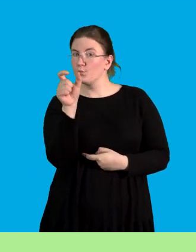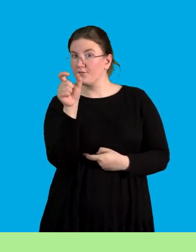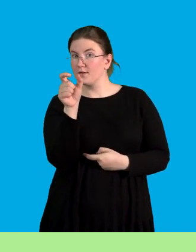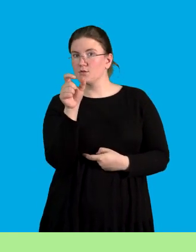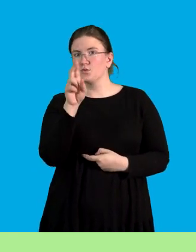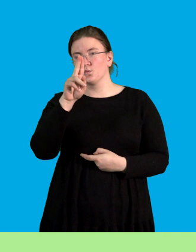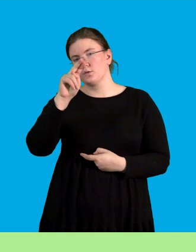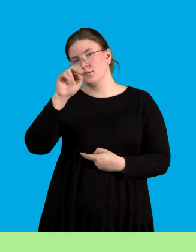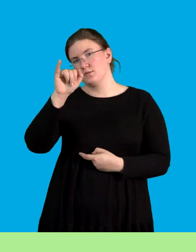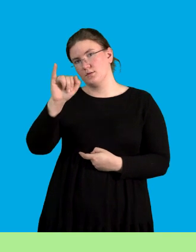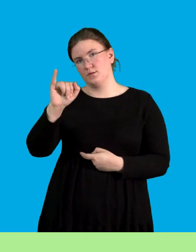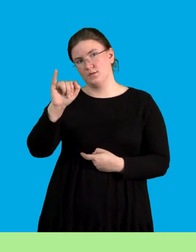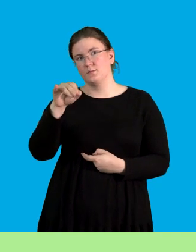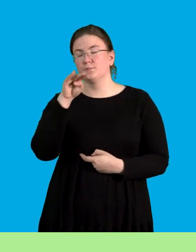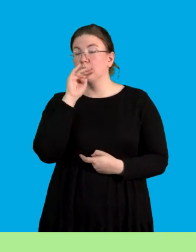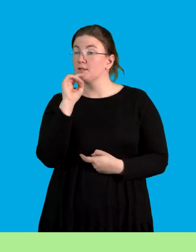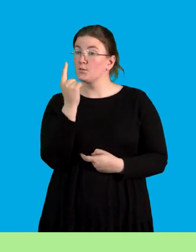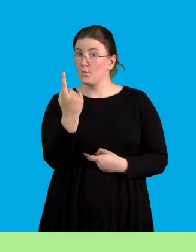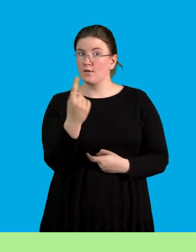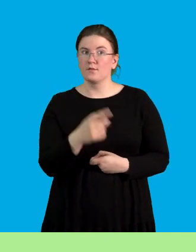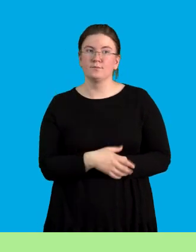Prefix uni means